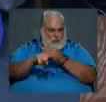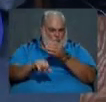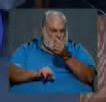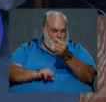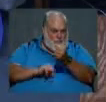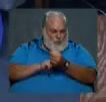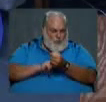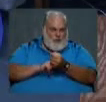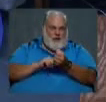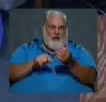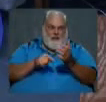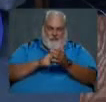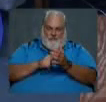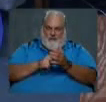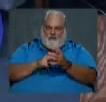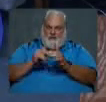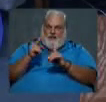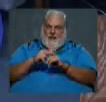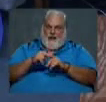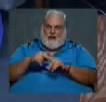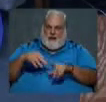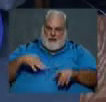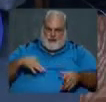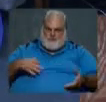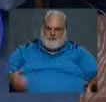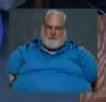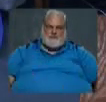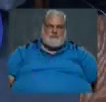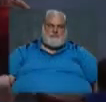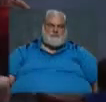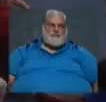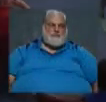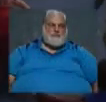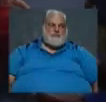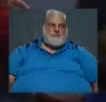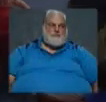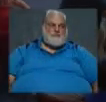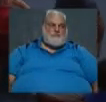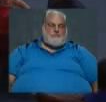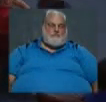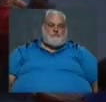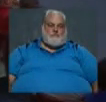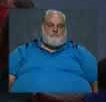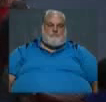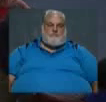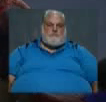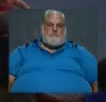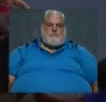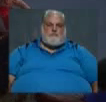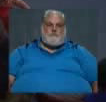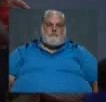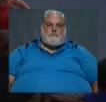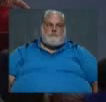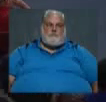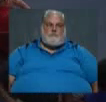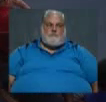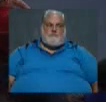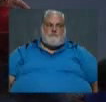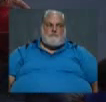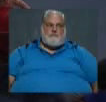for this transitional need. Thank you. Thank you. Okay.